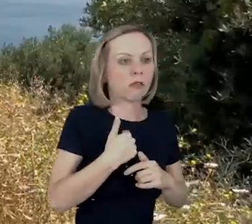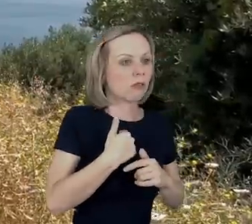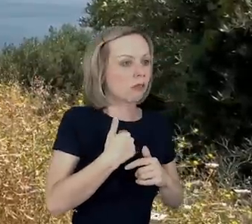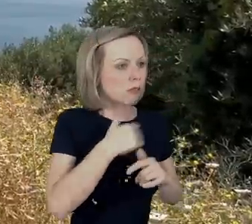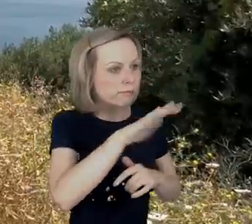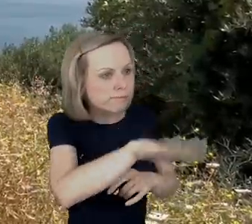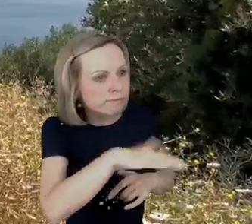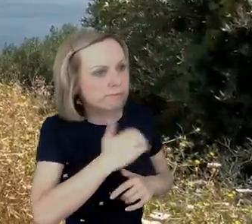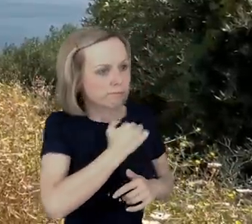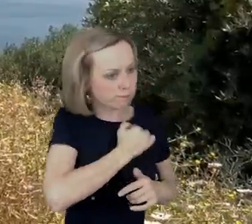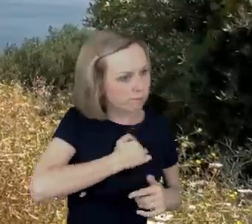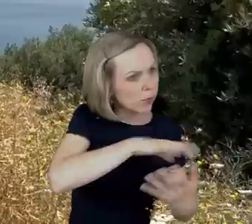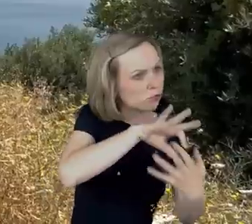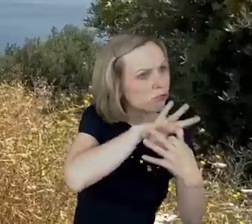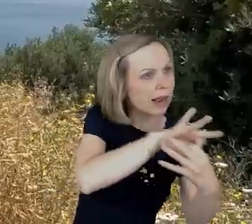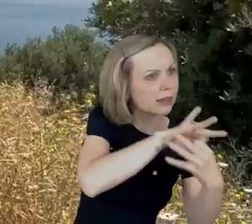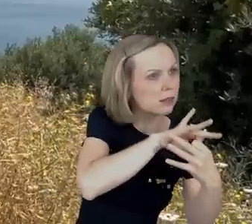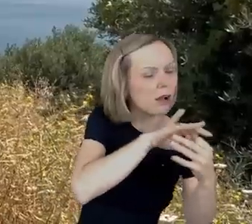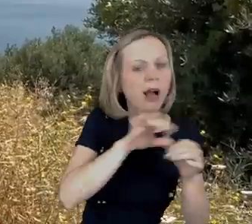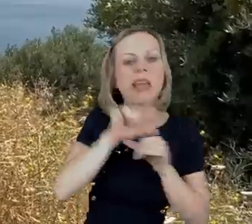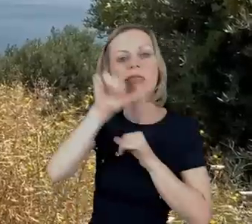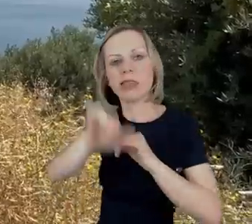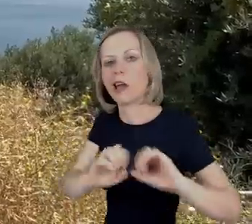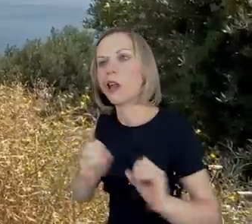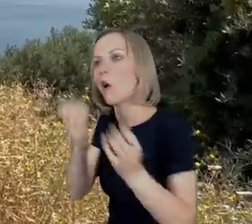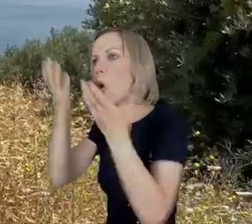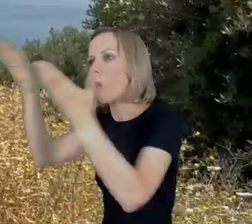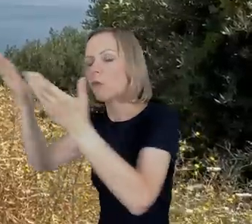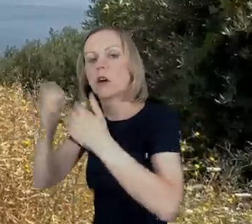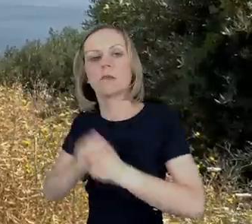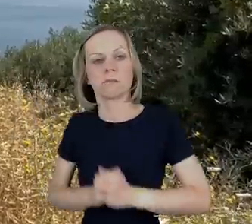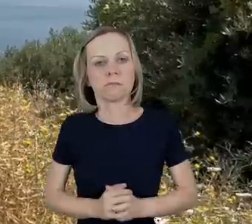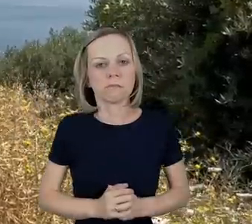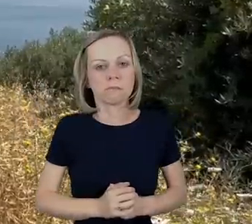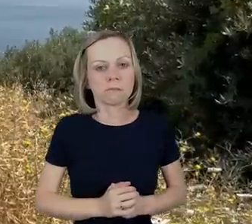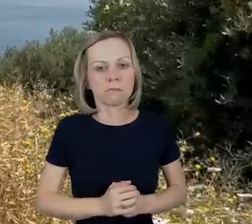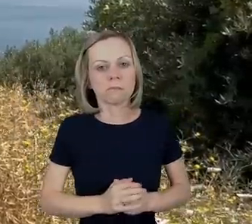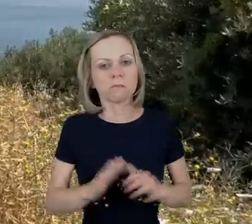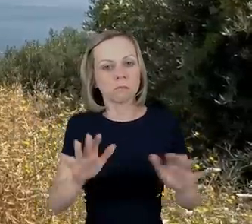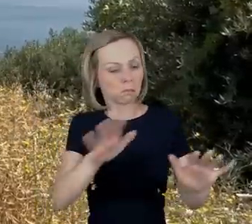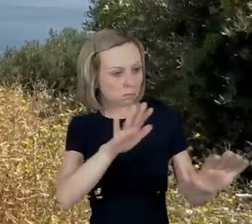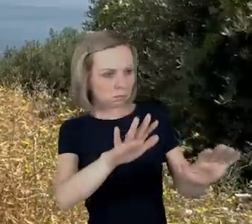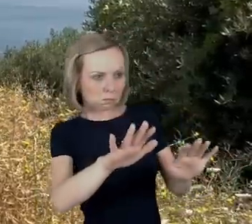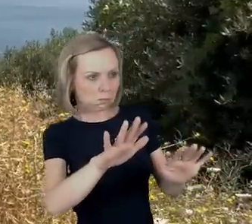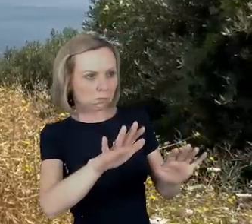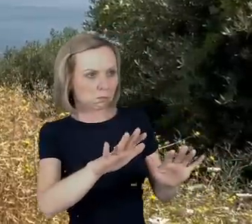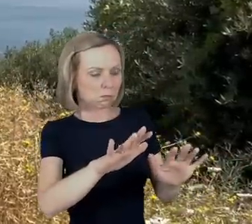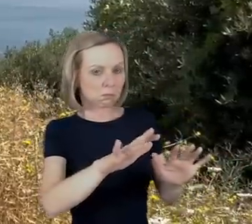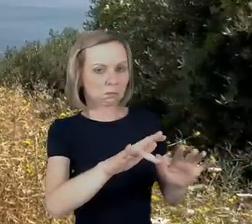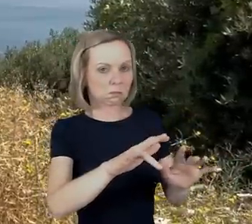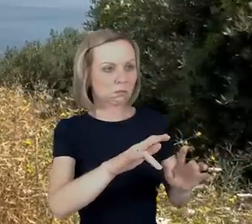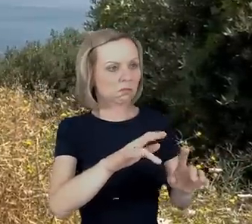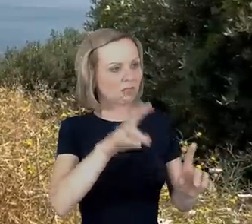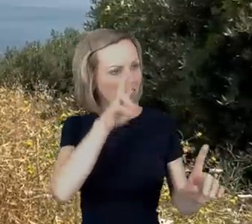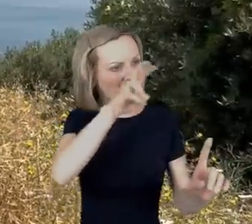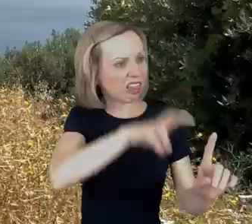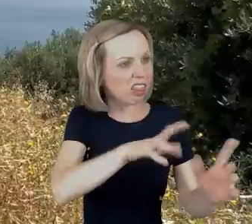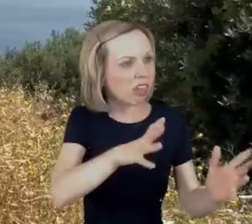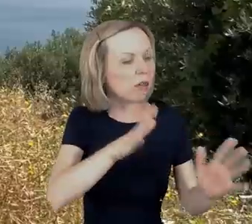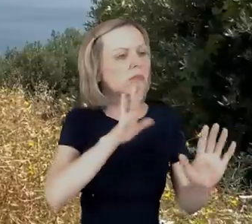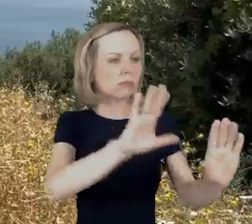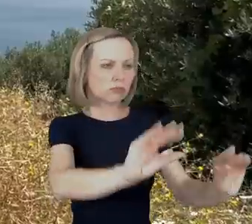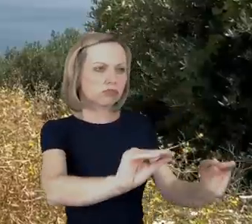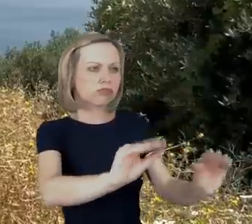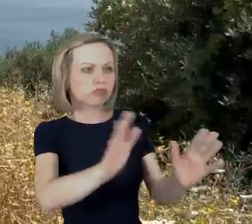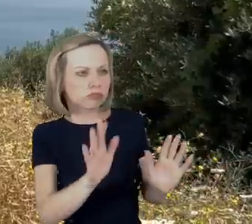go. First, be reconciled to your brother or sister, and then come and offer your gift. Come to